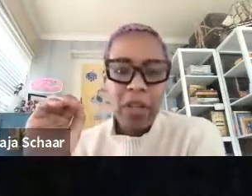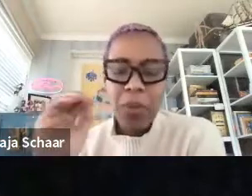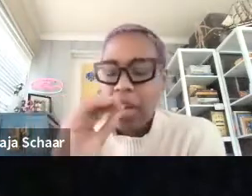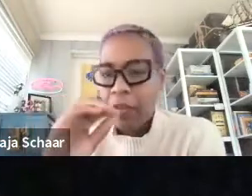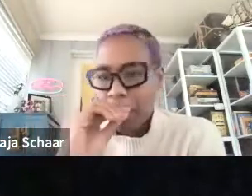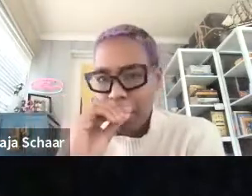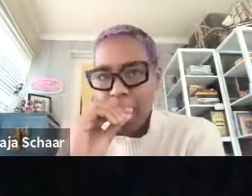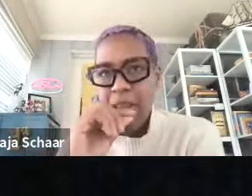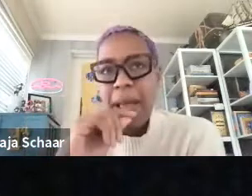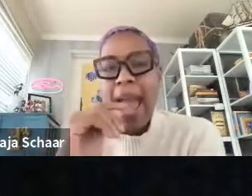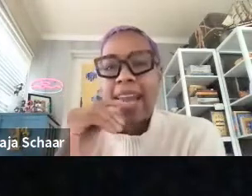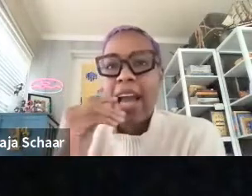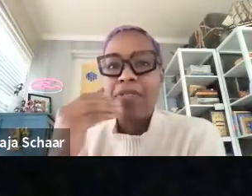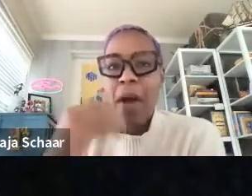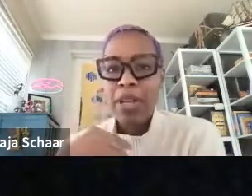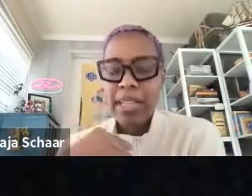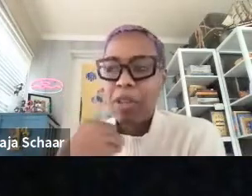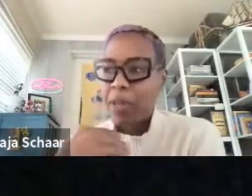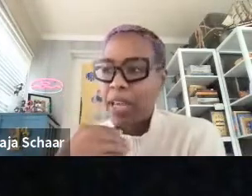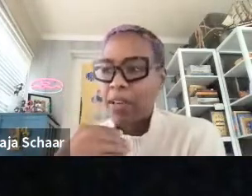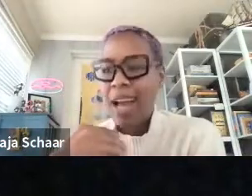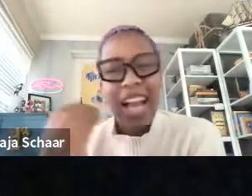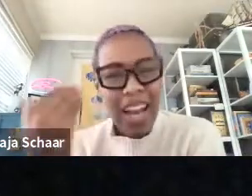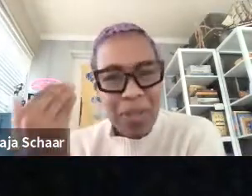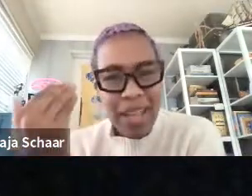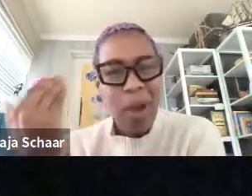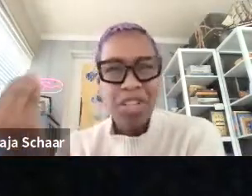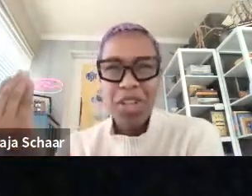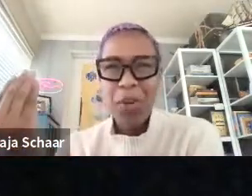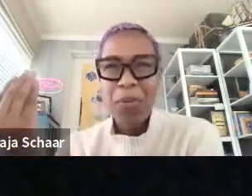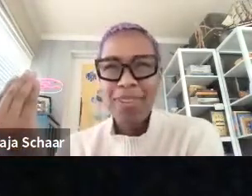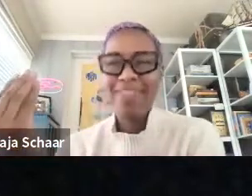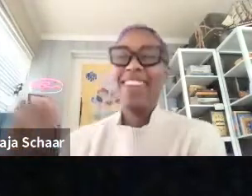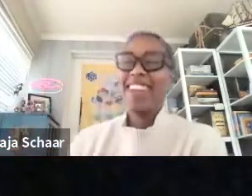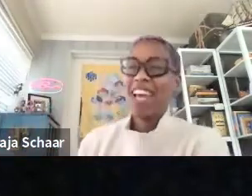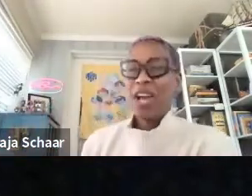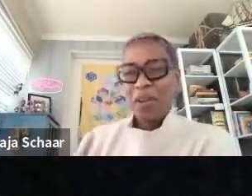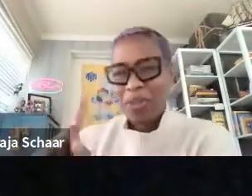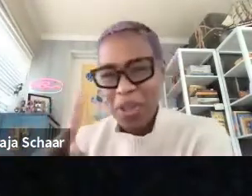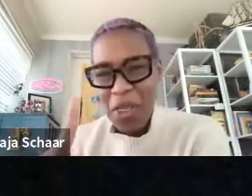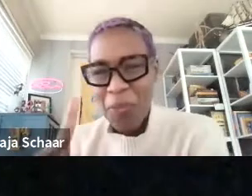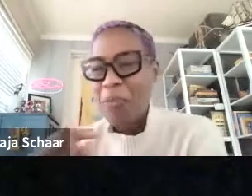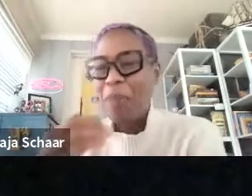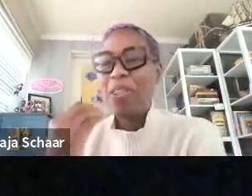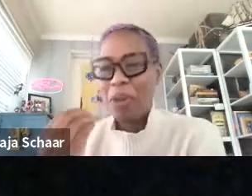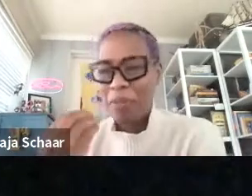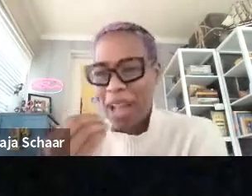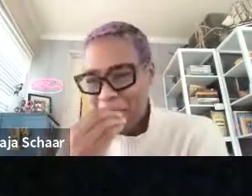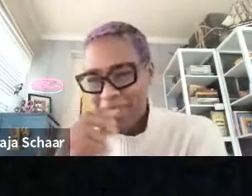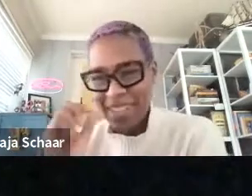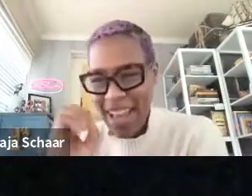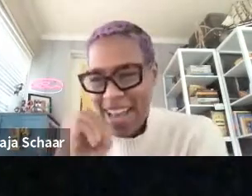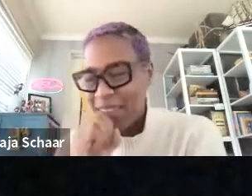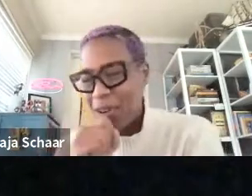playing field with the other members. And that resonated with me. I kind of was like, why is she the only one? the one woman, the one